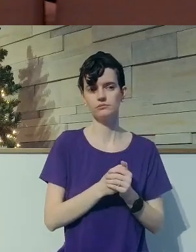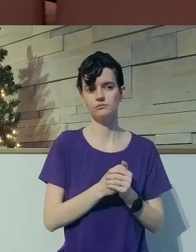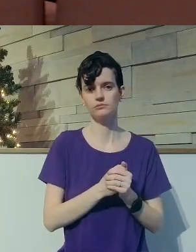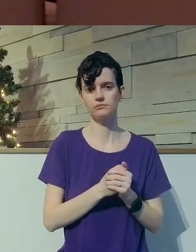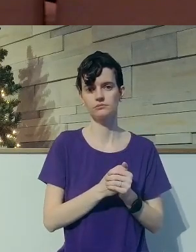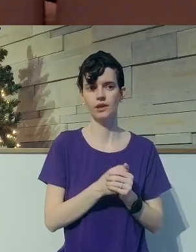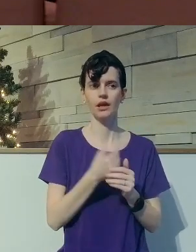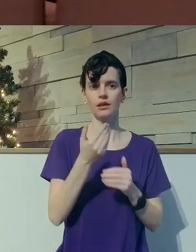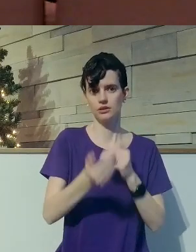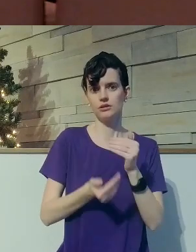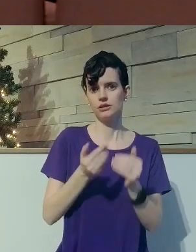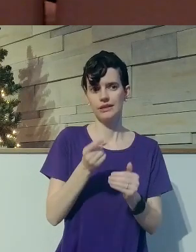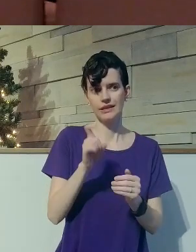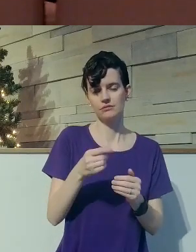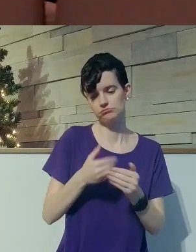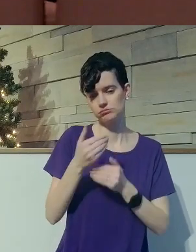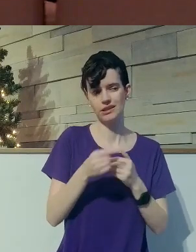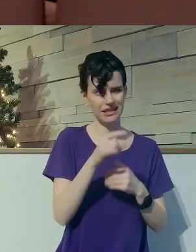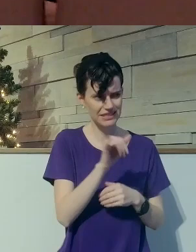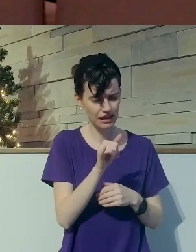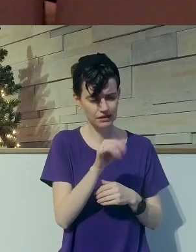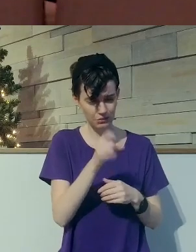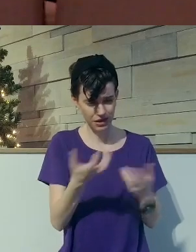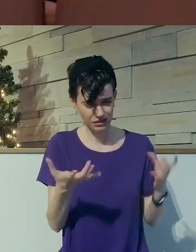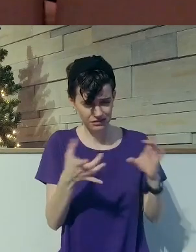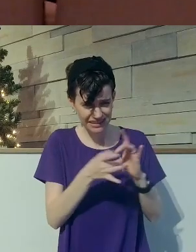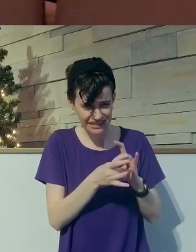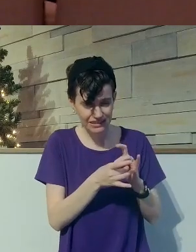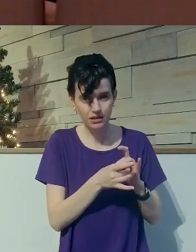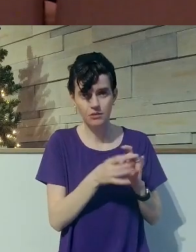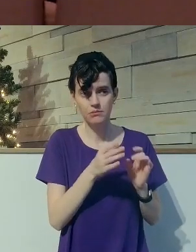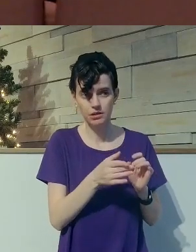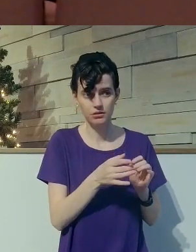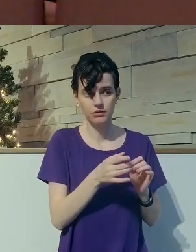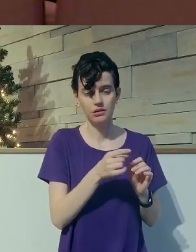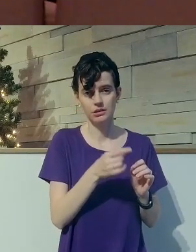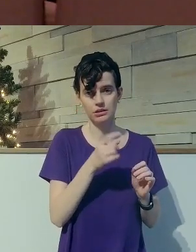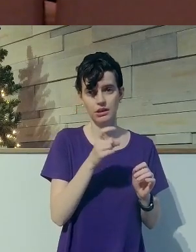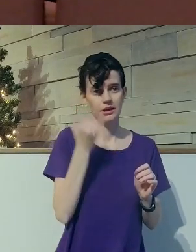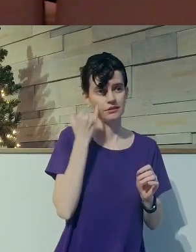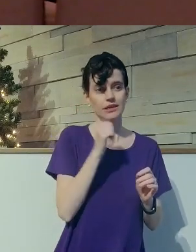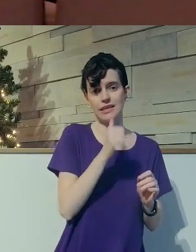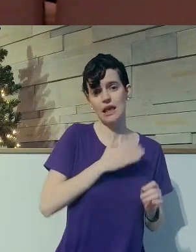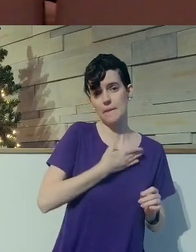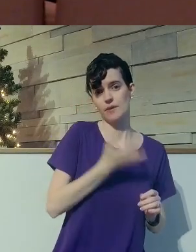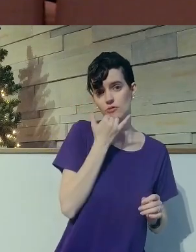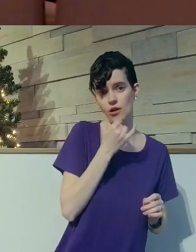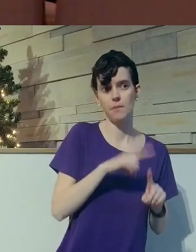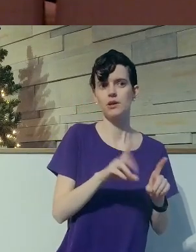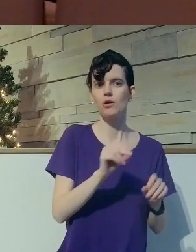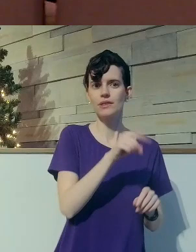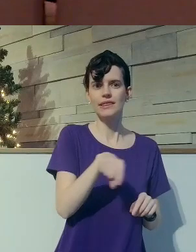Now, he went through the process. He checked, hey, are these the same guys? Can we reconcile? If they're the same guys, don't admit wrong. We can't reconcile. But they